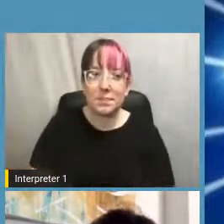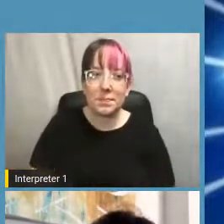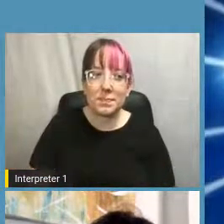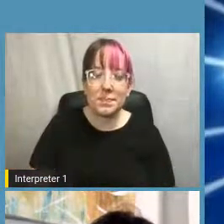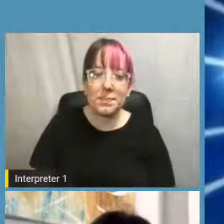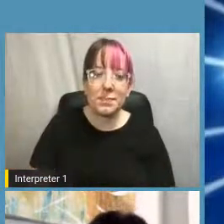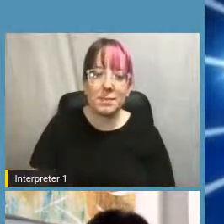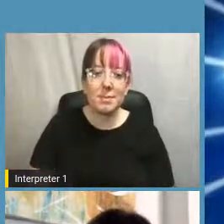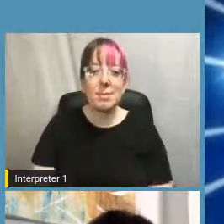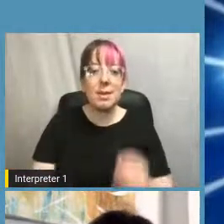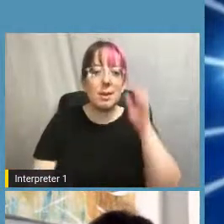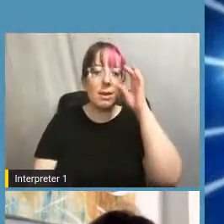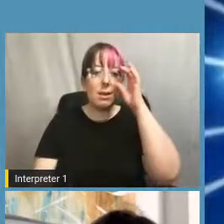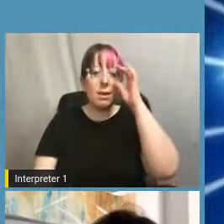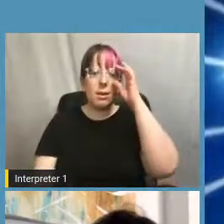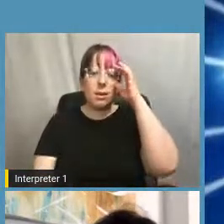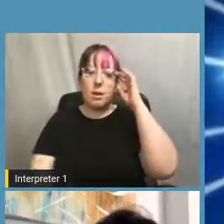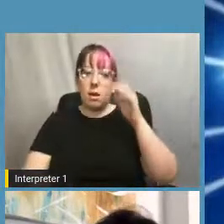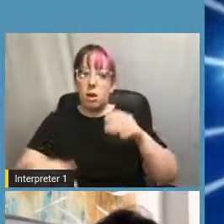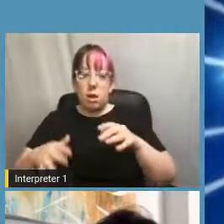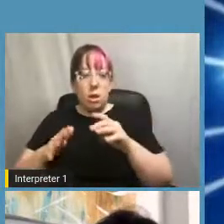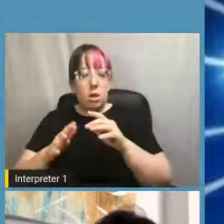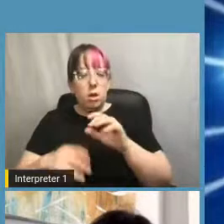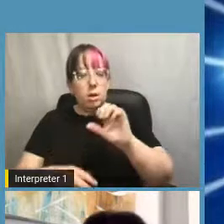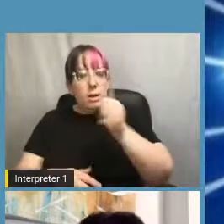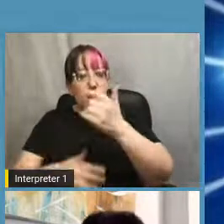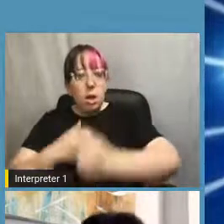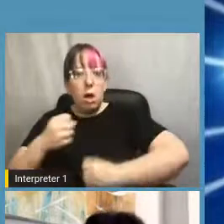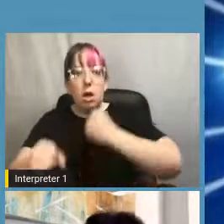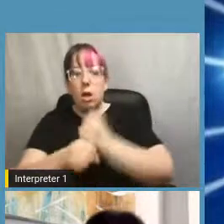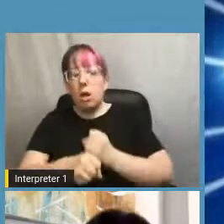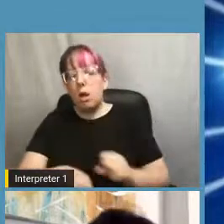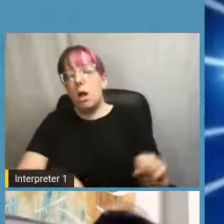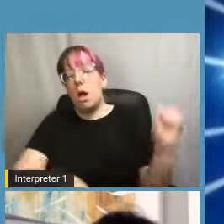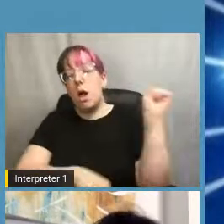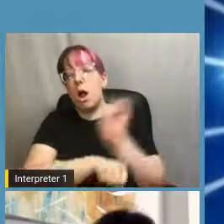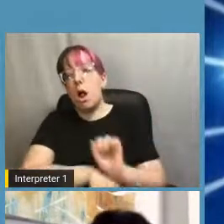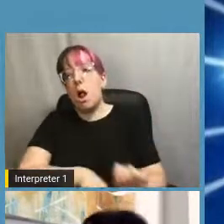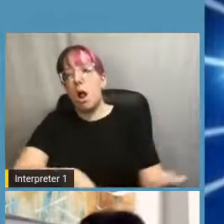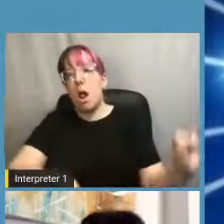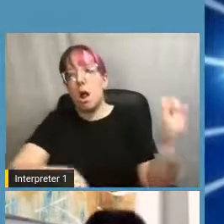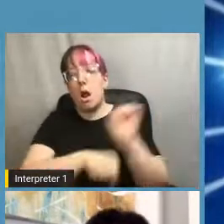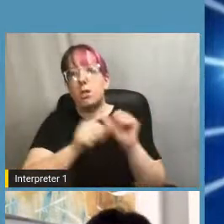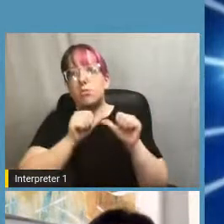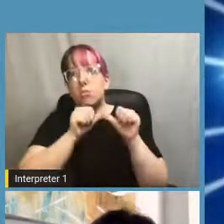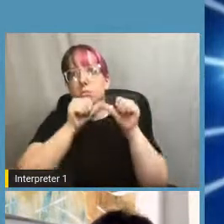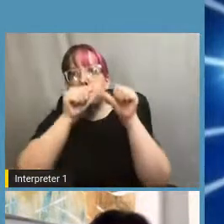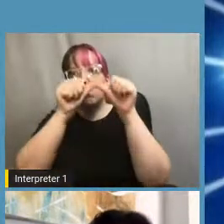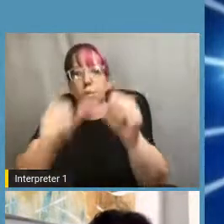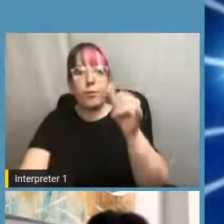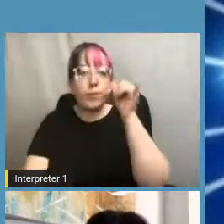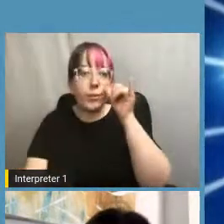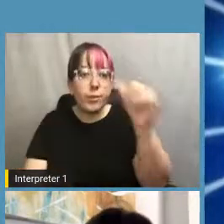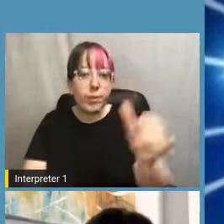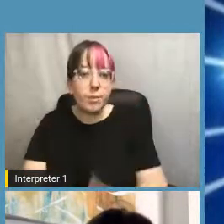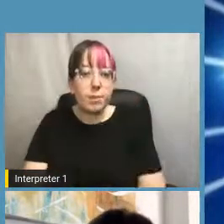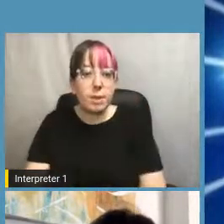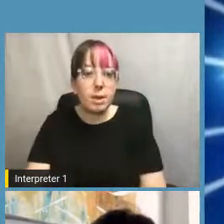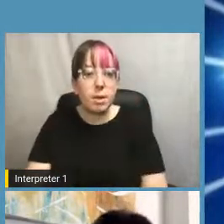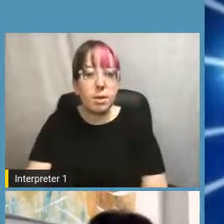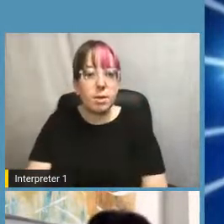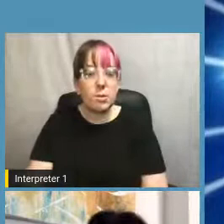take decades to take place. They will be running until we die. There's works of art that are